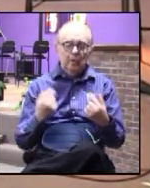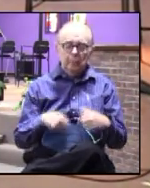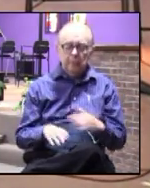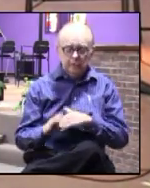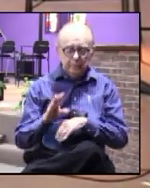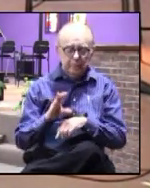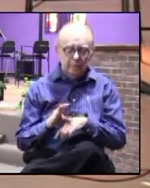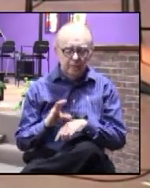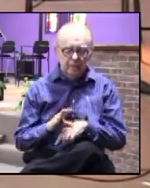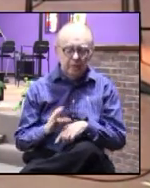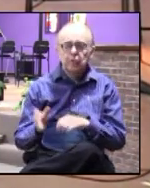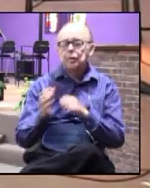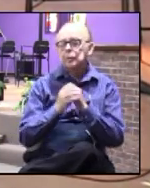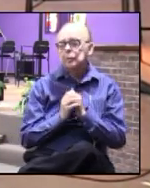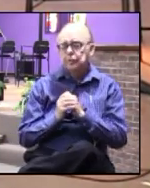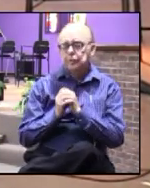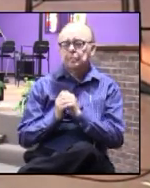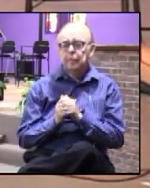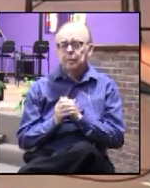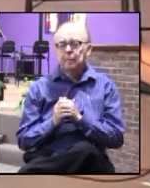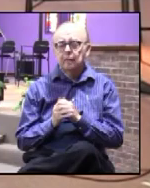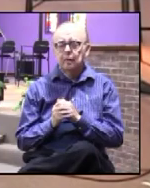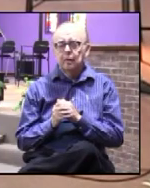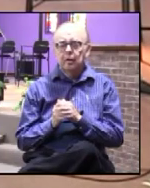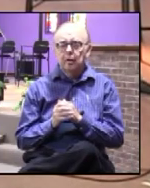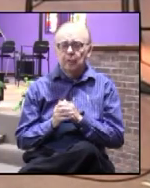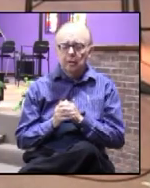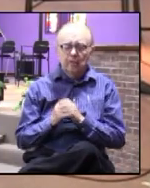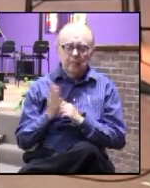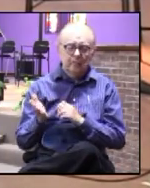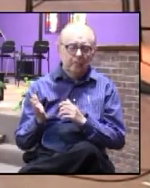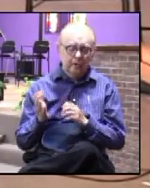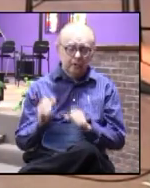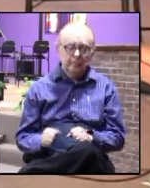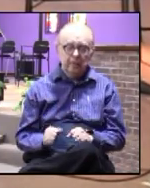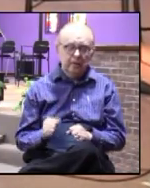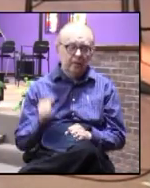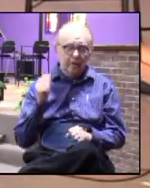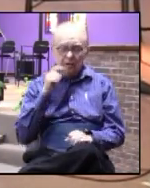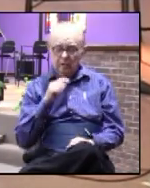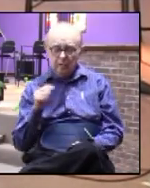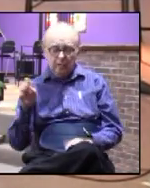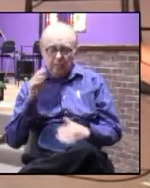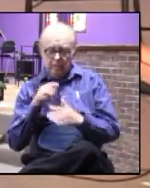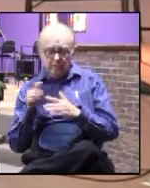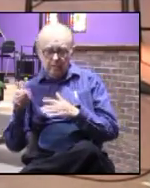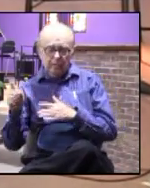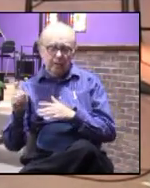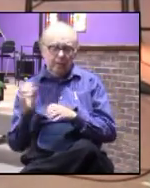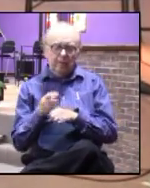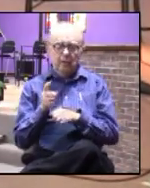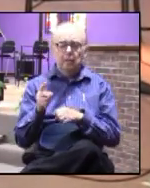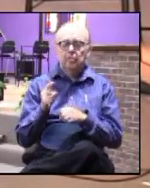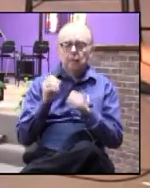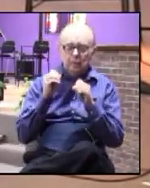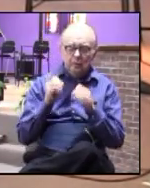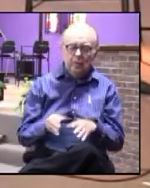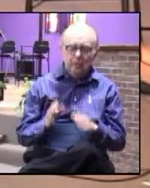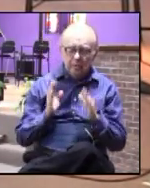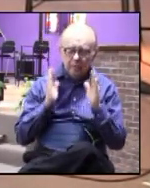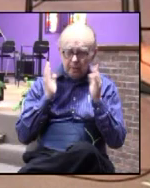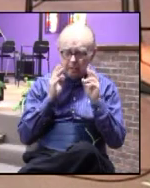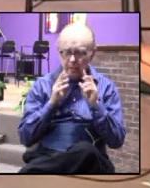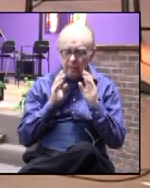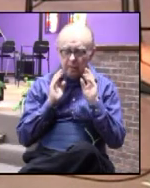in here to worship, there can be a distraction that will cause you to lose sight of